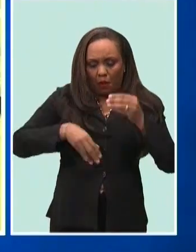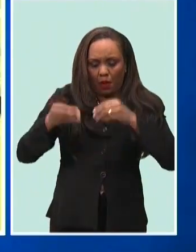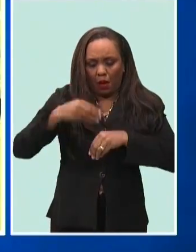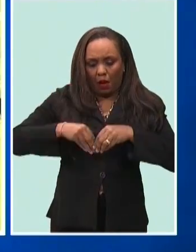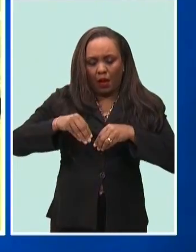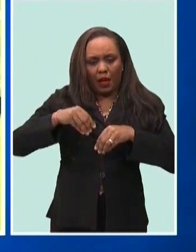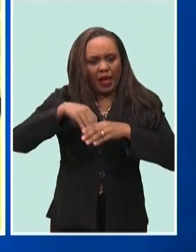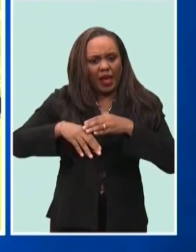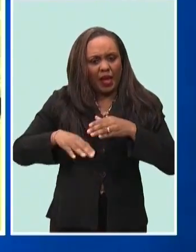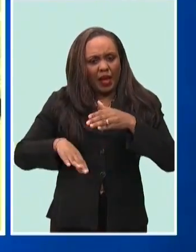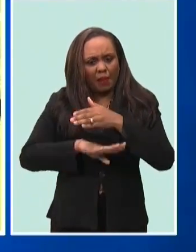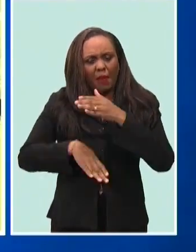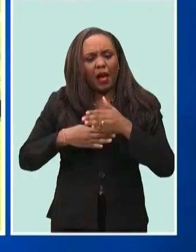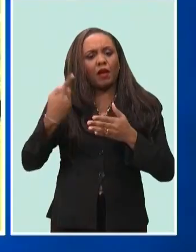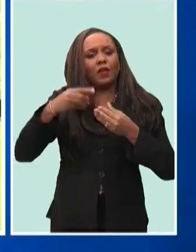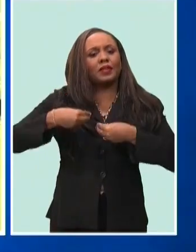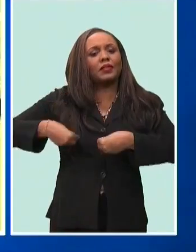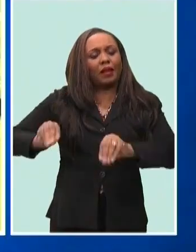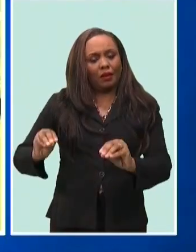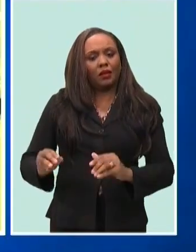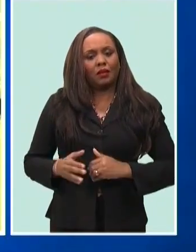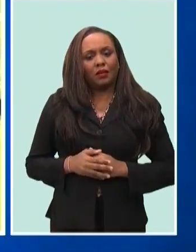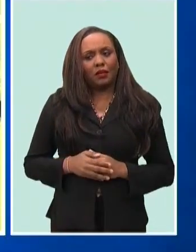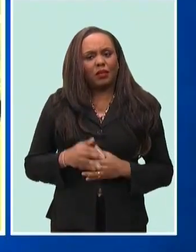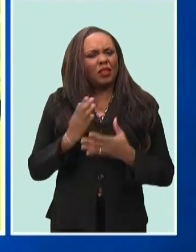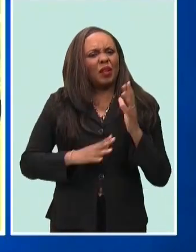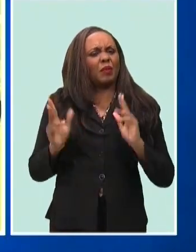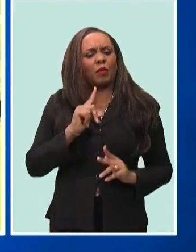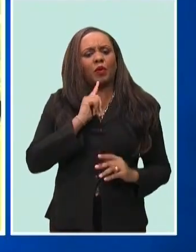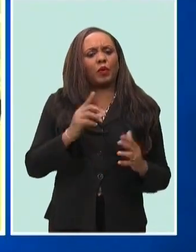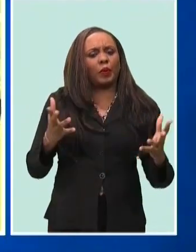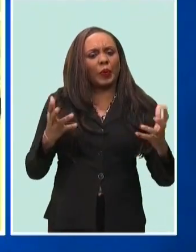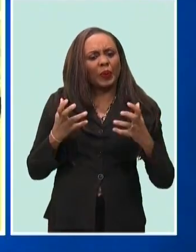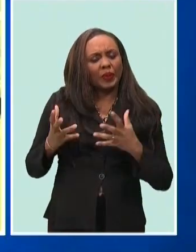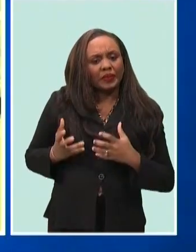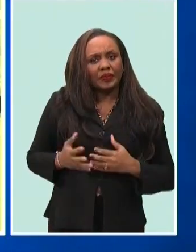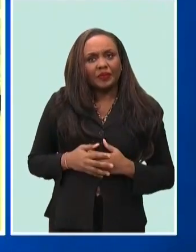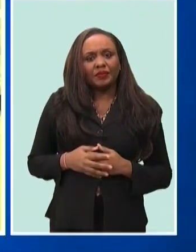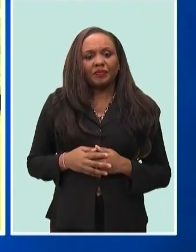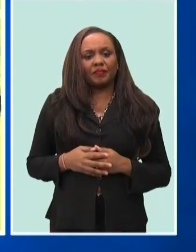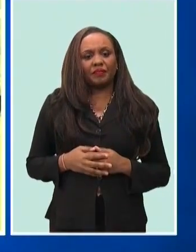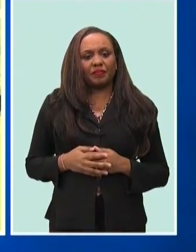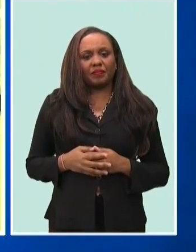been a commensurate increase in the output of these value-added products made by BADMC.